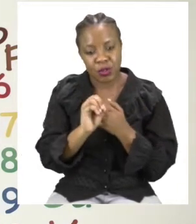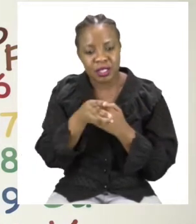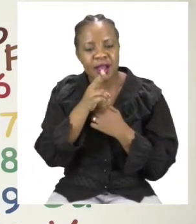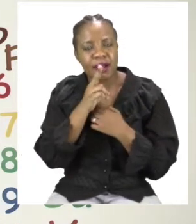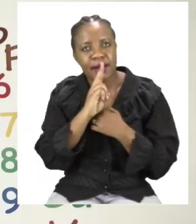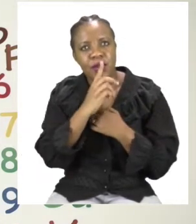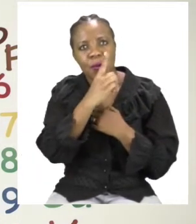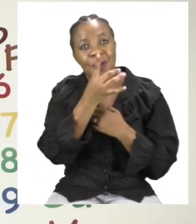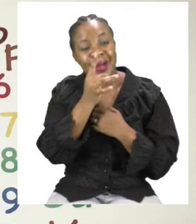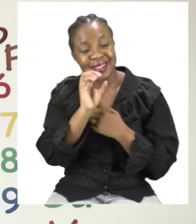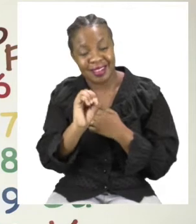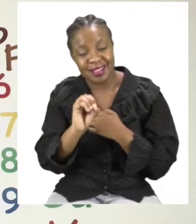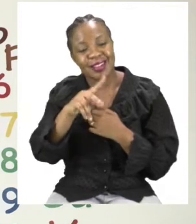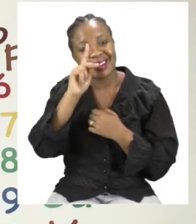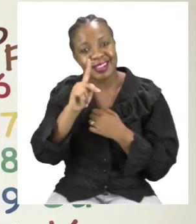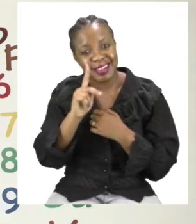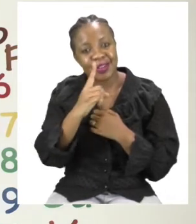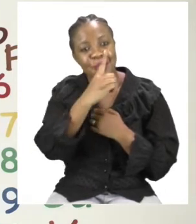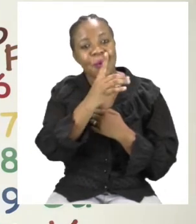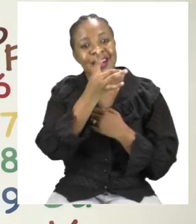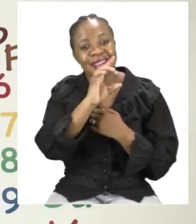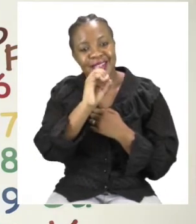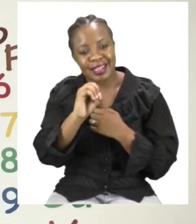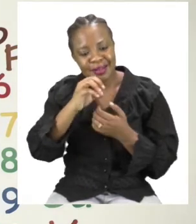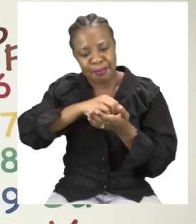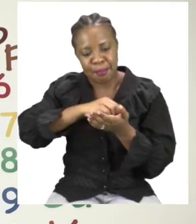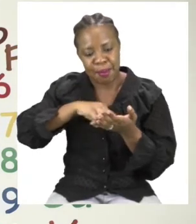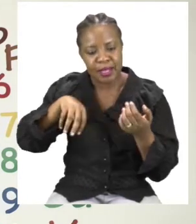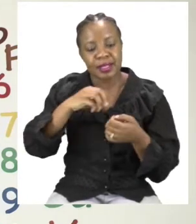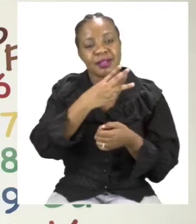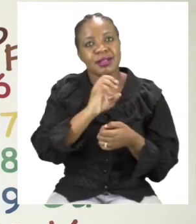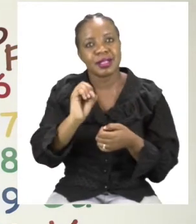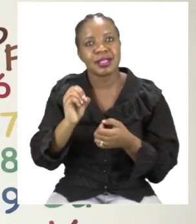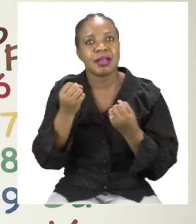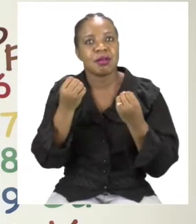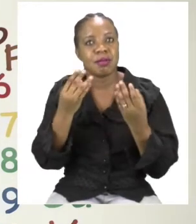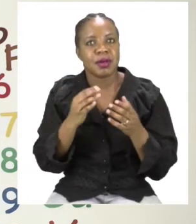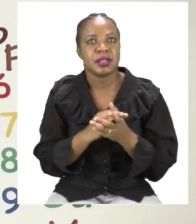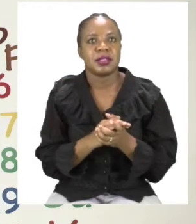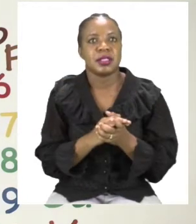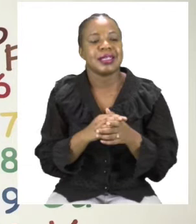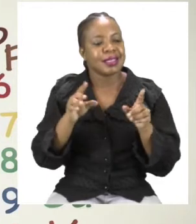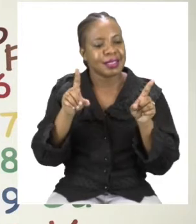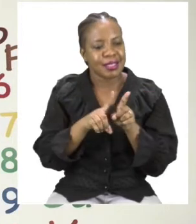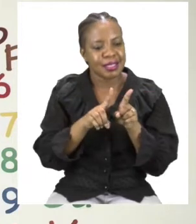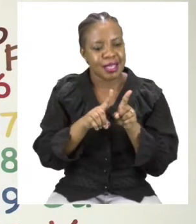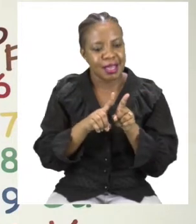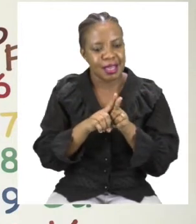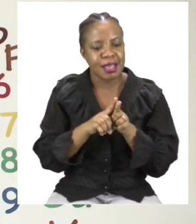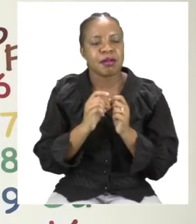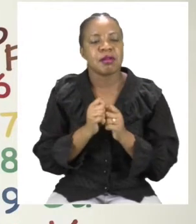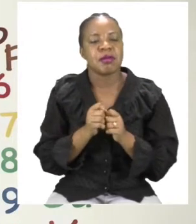need to take away 30. So with the same number line, I want you